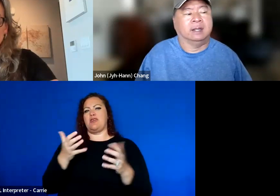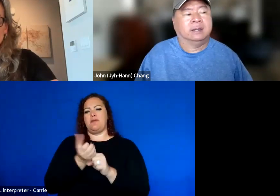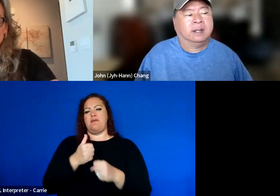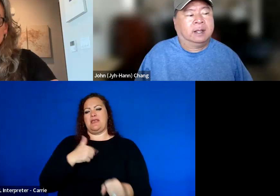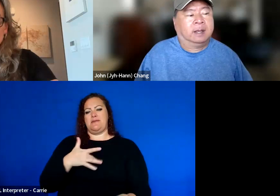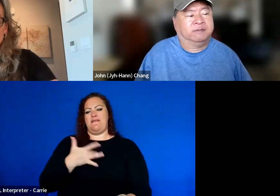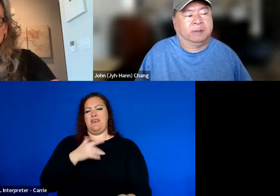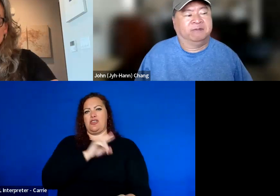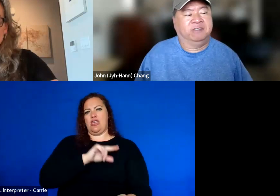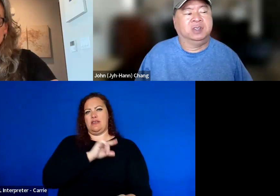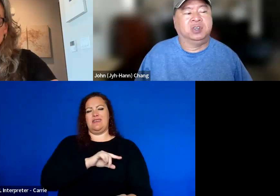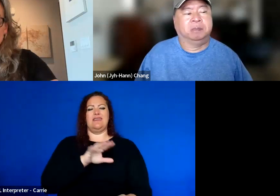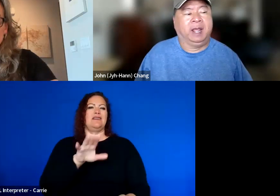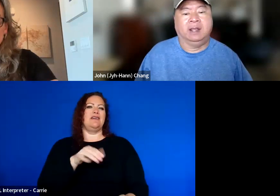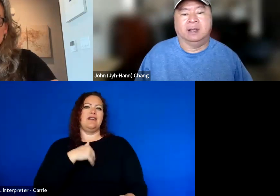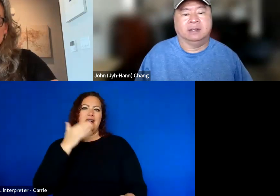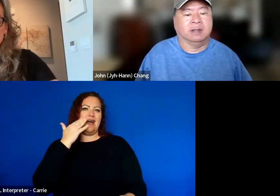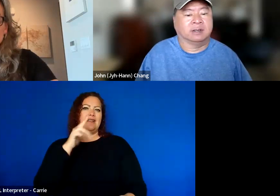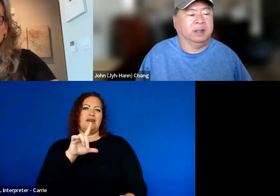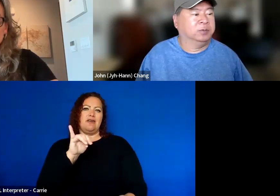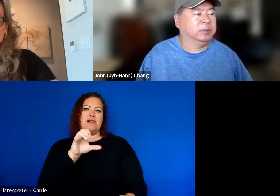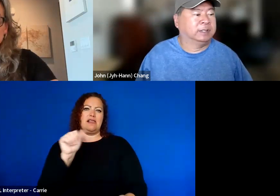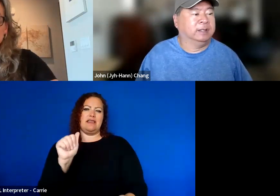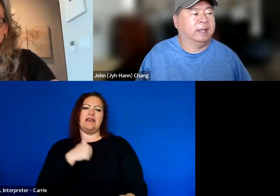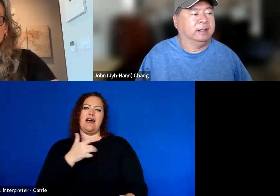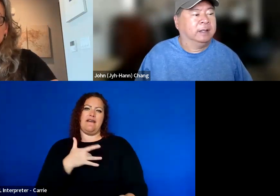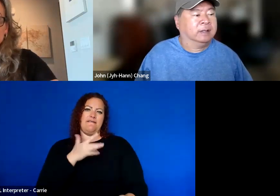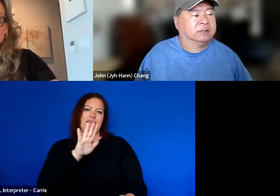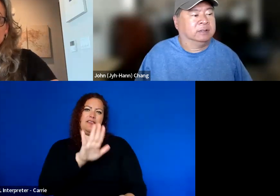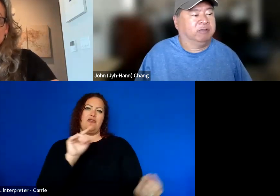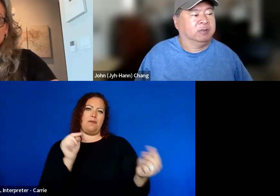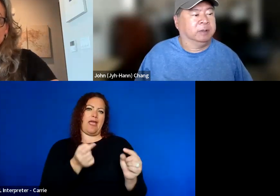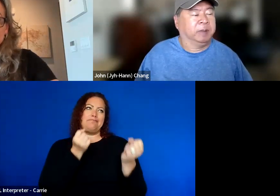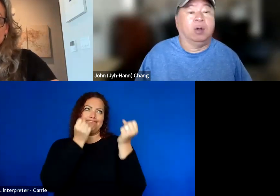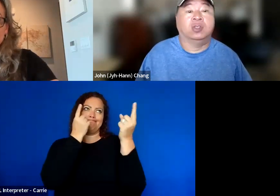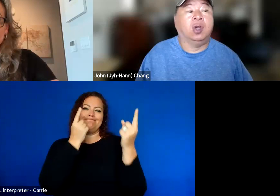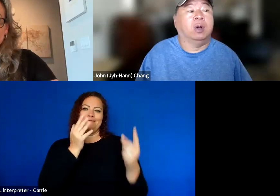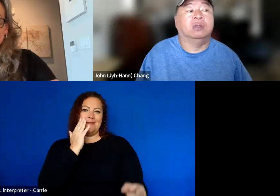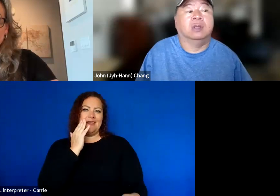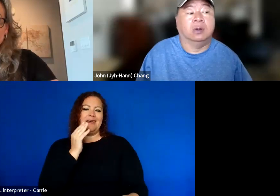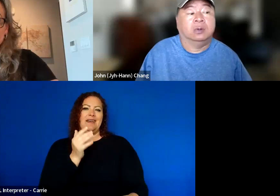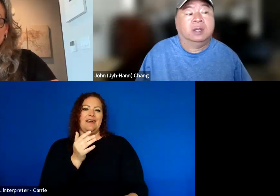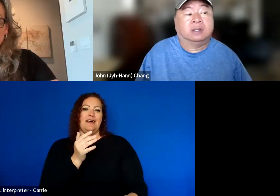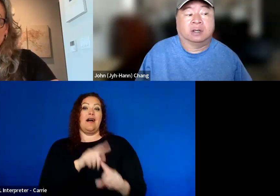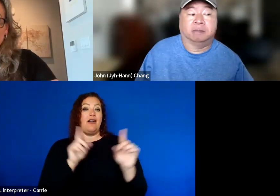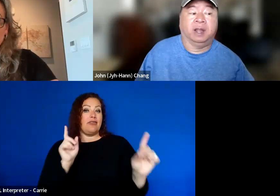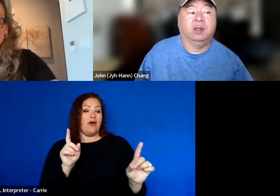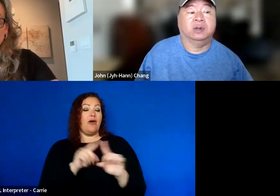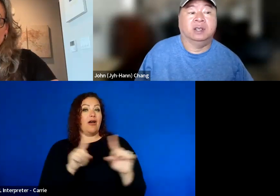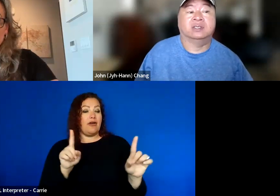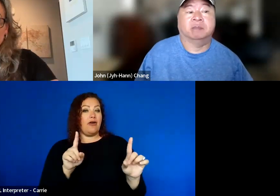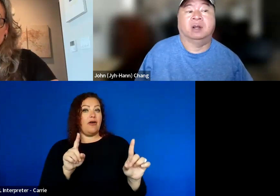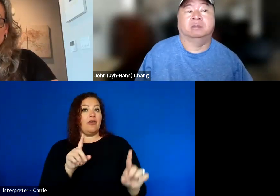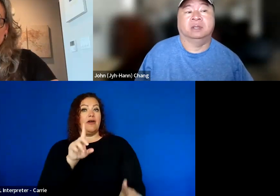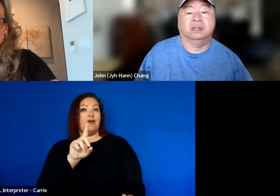Lisa, I'm feeling your pain. I think Dr. Hayward would say that she's feeling the pain. Although Dr.